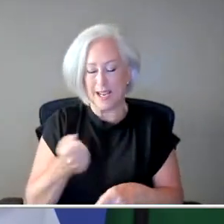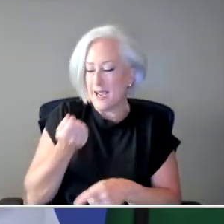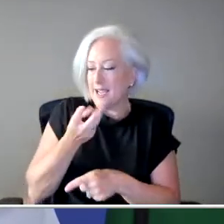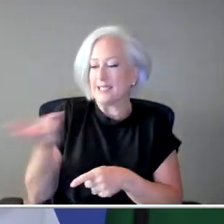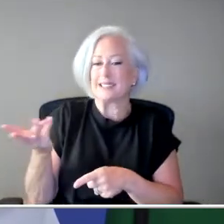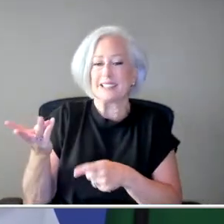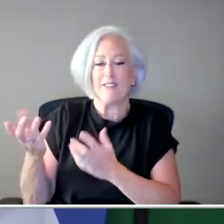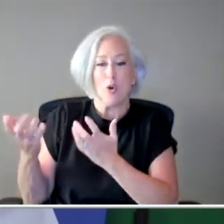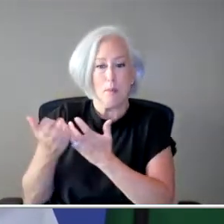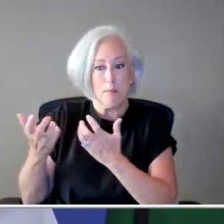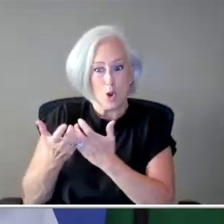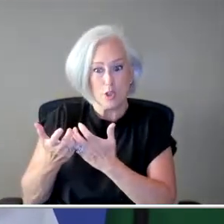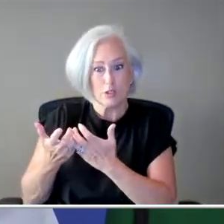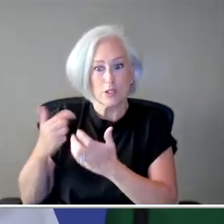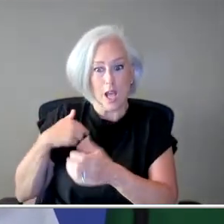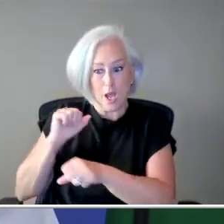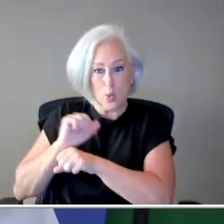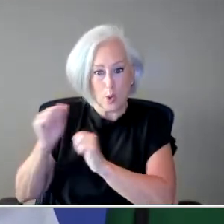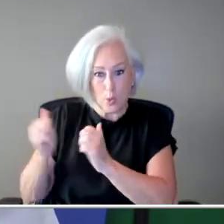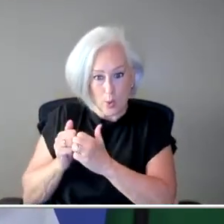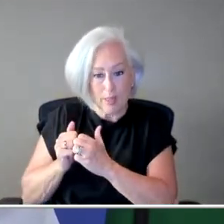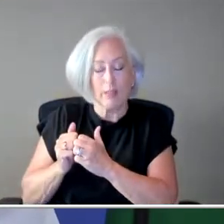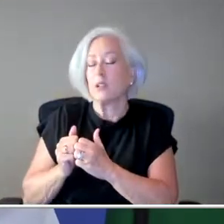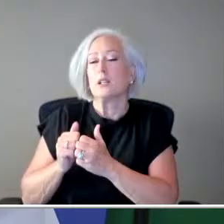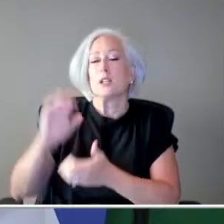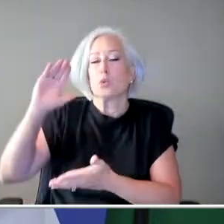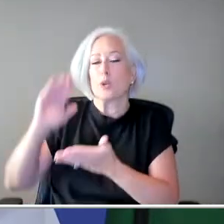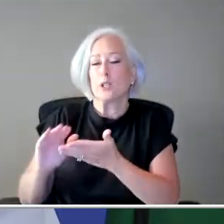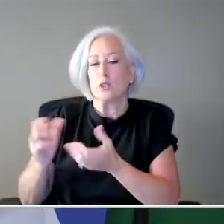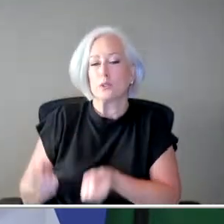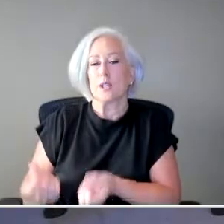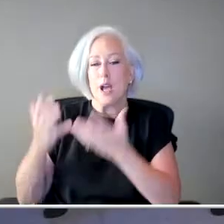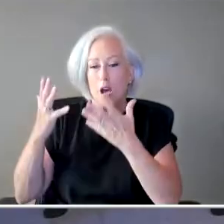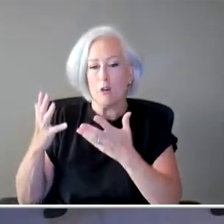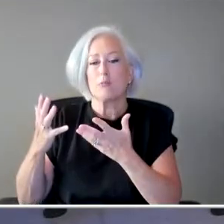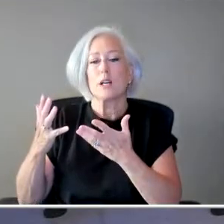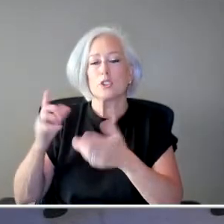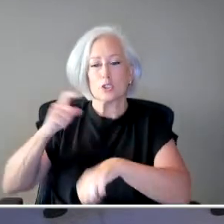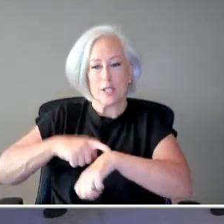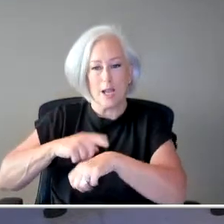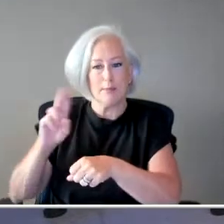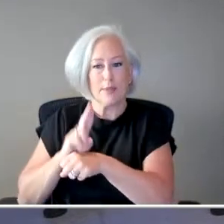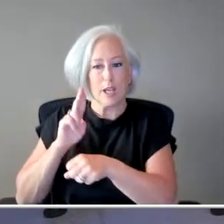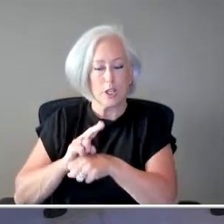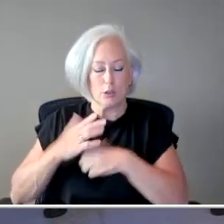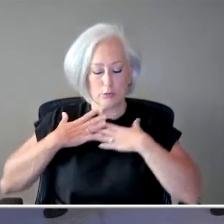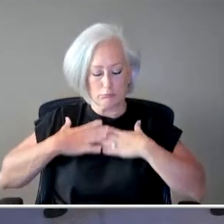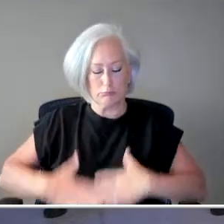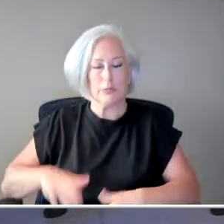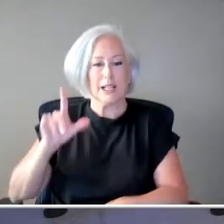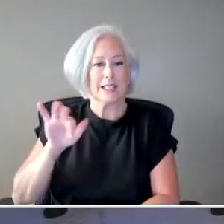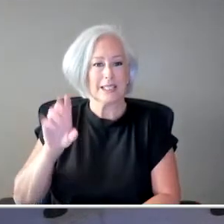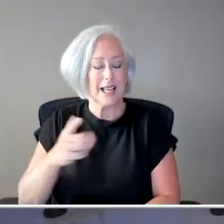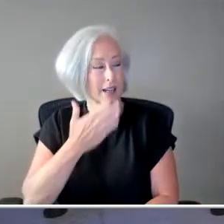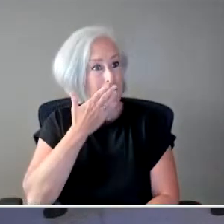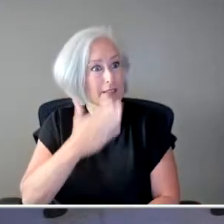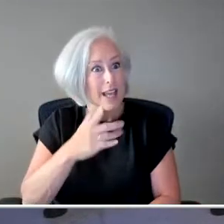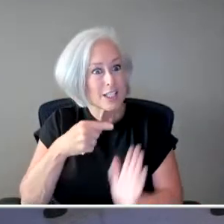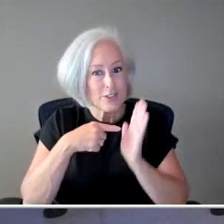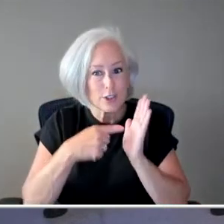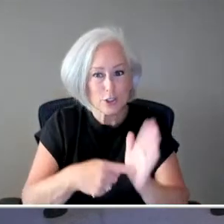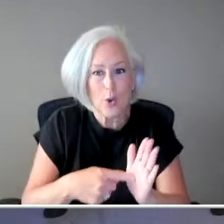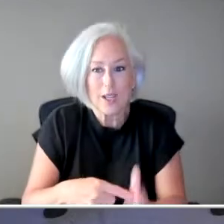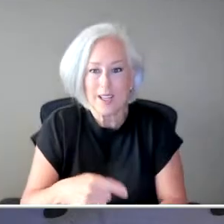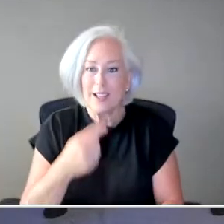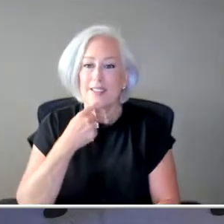to minimize the amount of time they're wearing lead because they're developing back problems. Wow, thank you for showing that. It's a much, when we were saying we were going to have this on the set today, I was like,